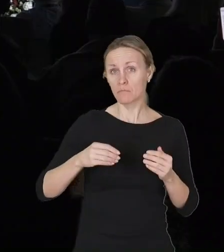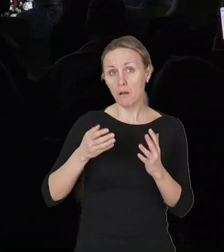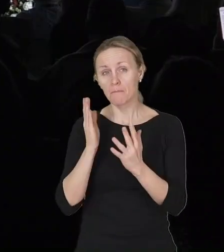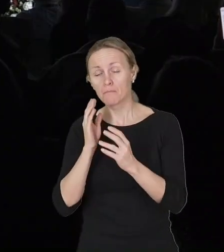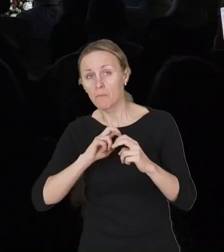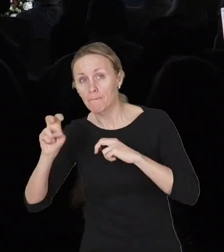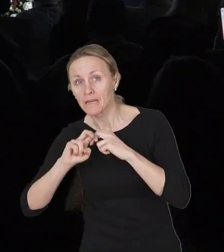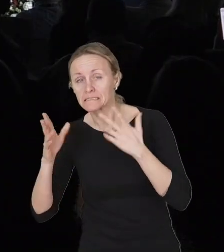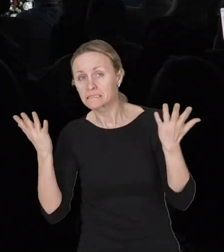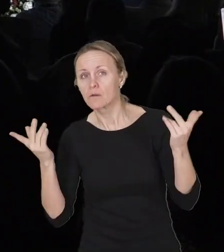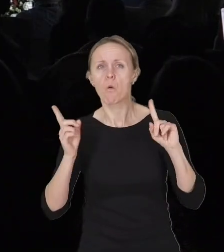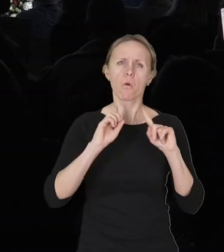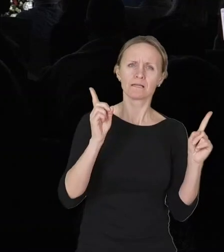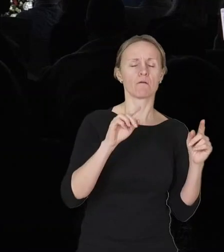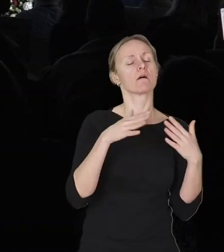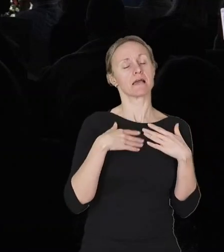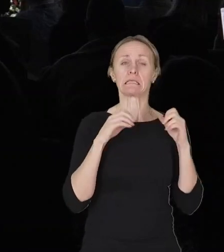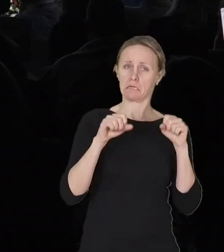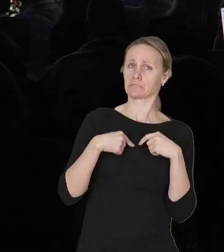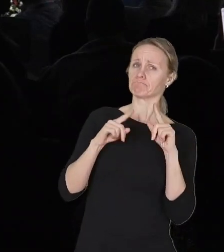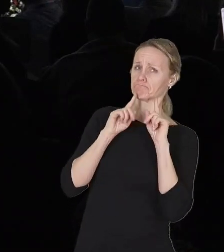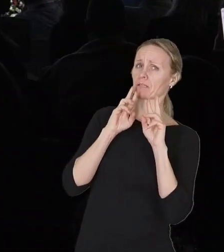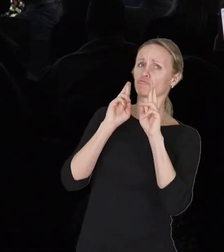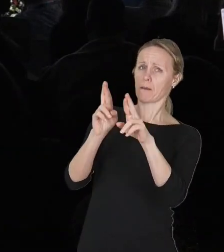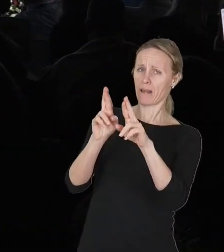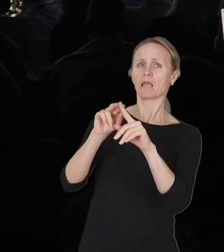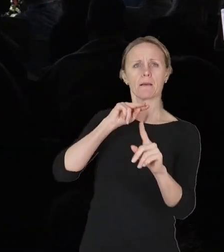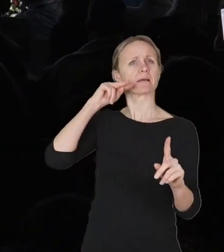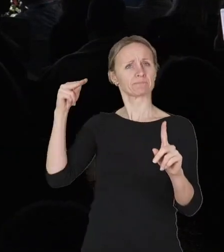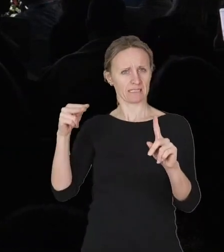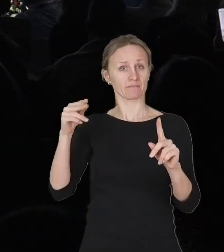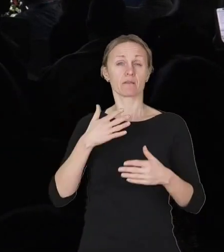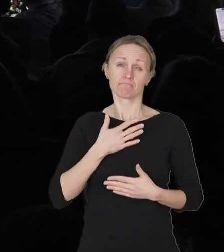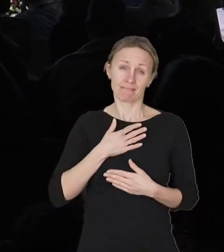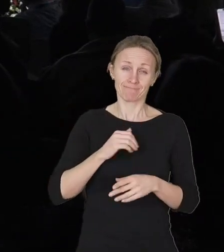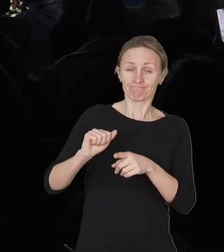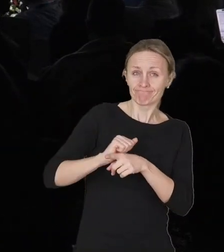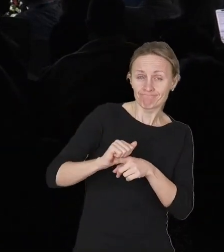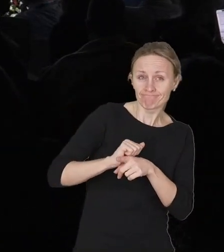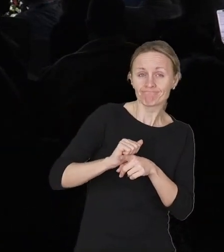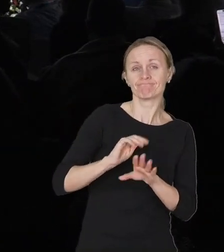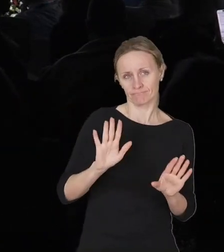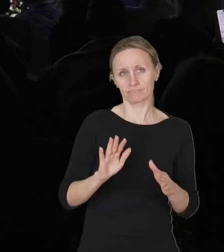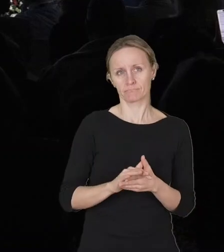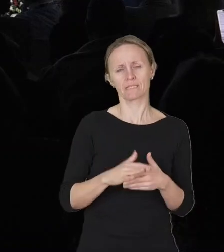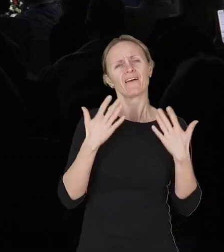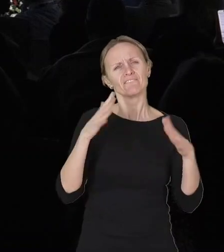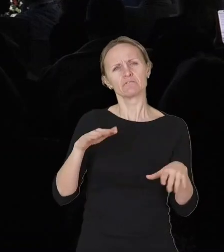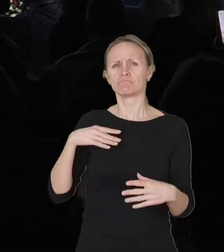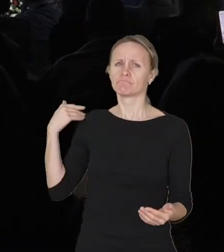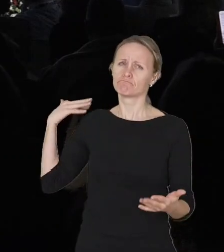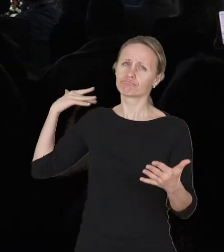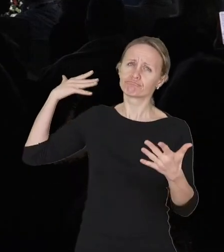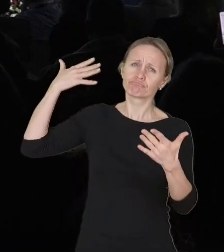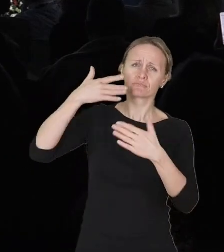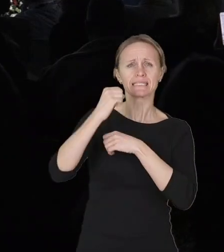practitioner's perspective. Because I spent many years managing programs within my appointment with the Joint Research Center